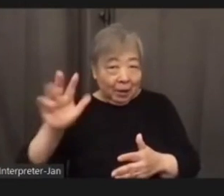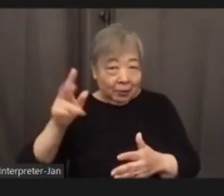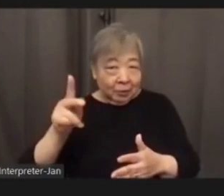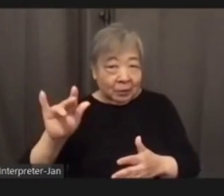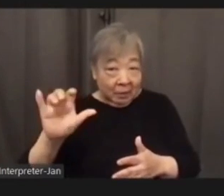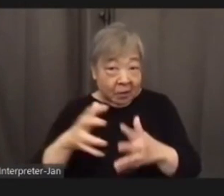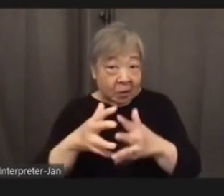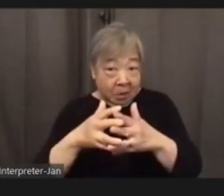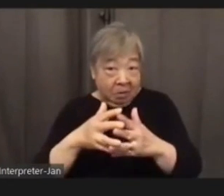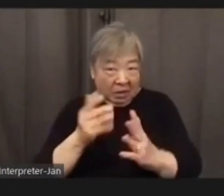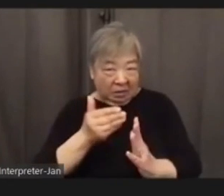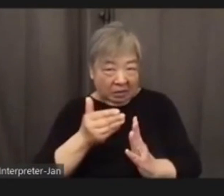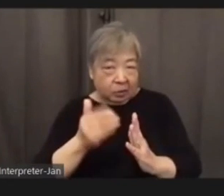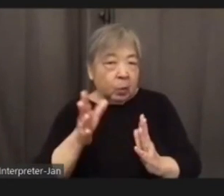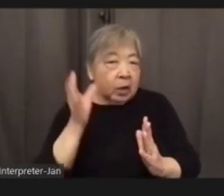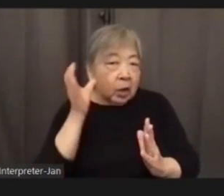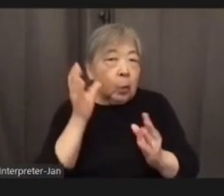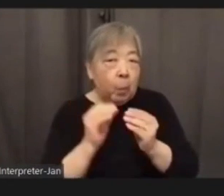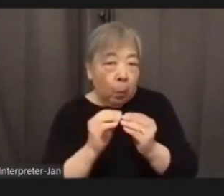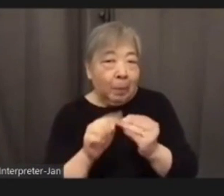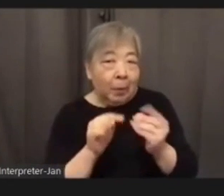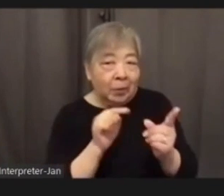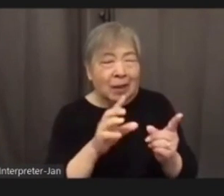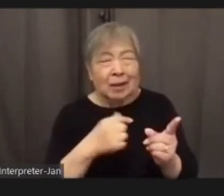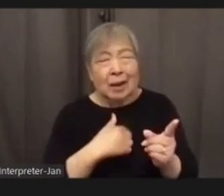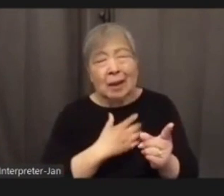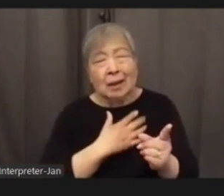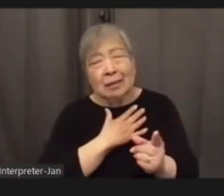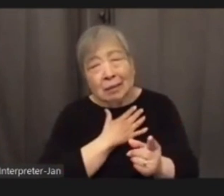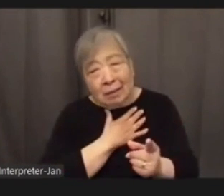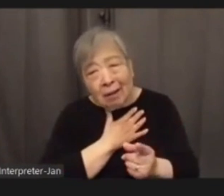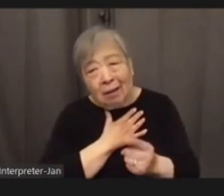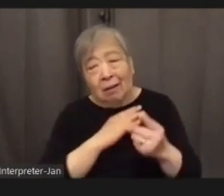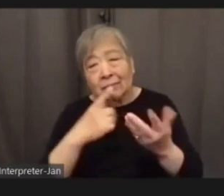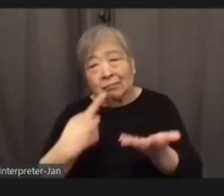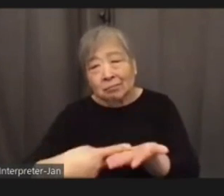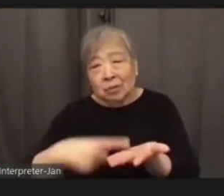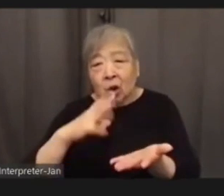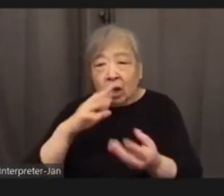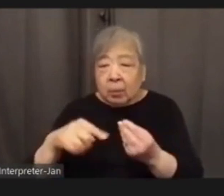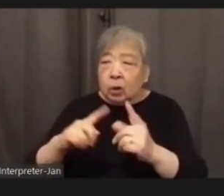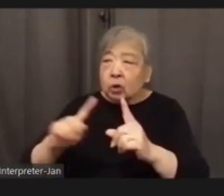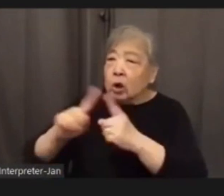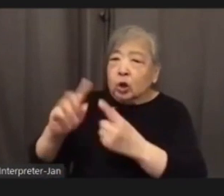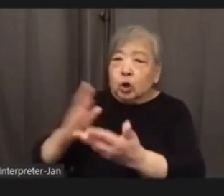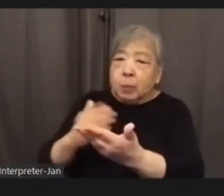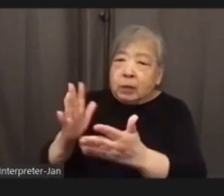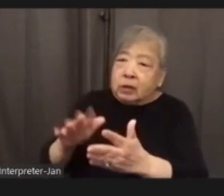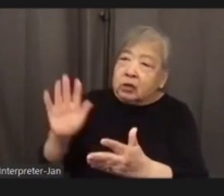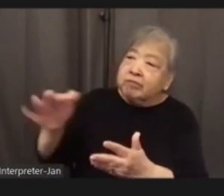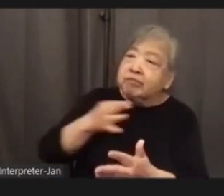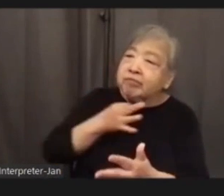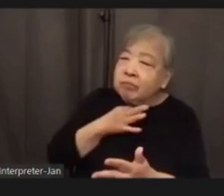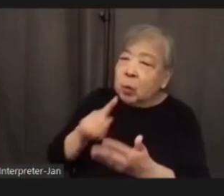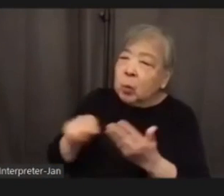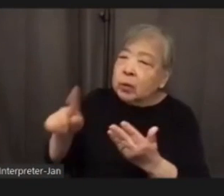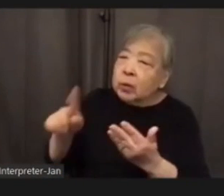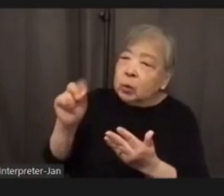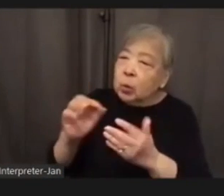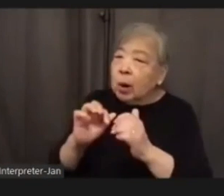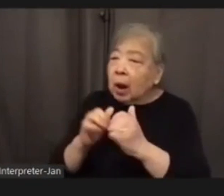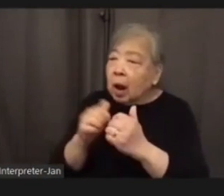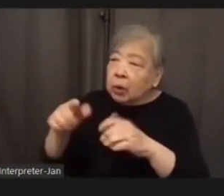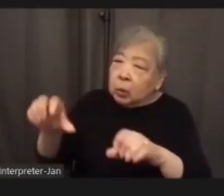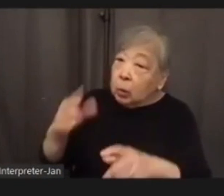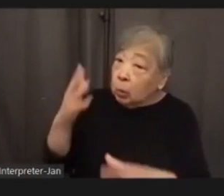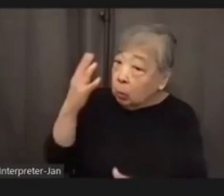about. And I love talking about and with musicians about, you know, what they do and how they do